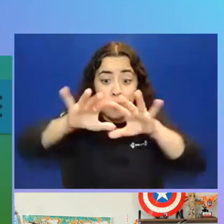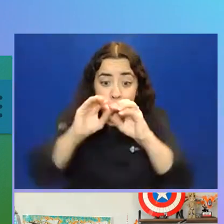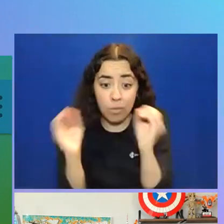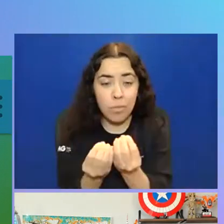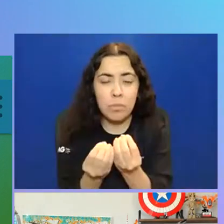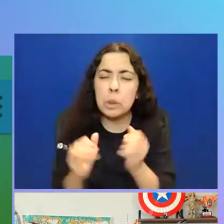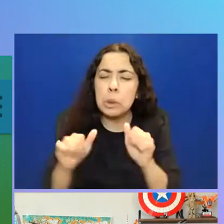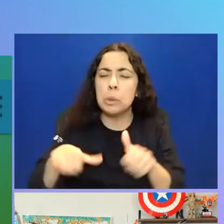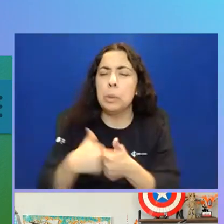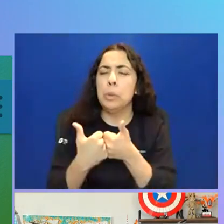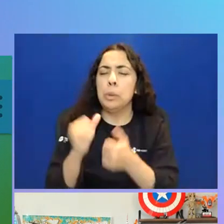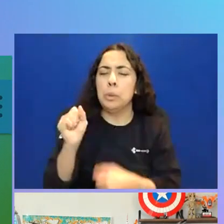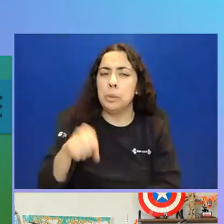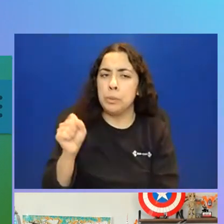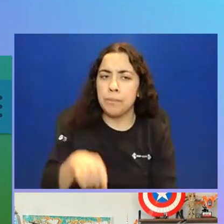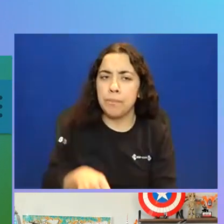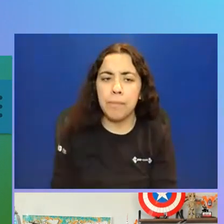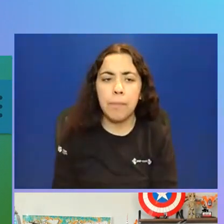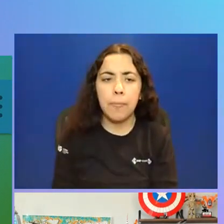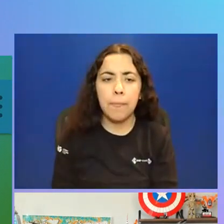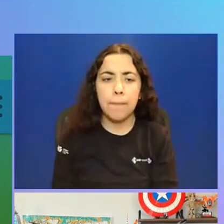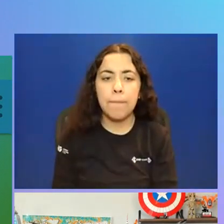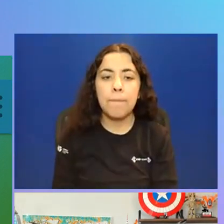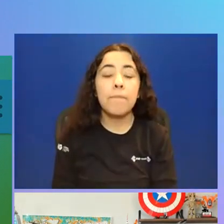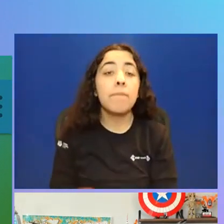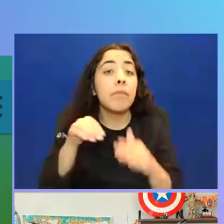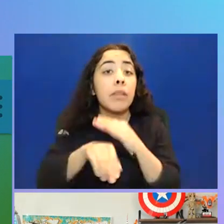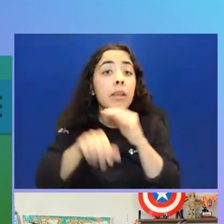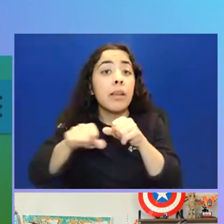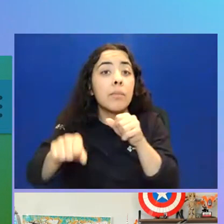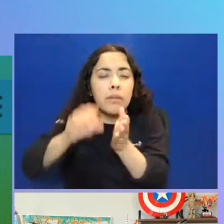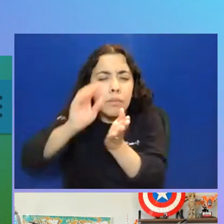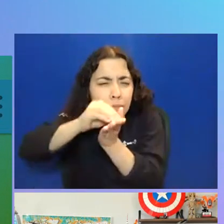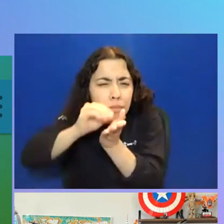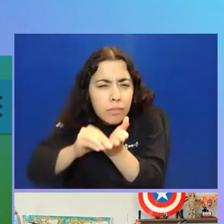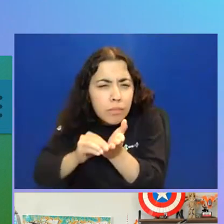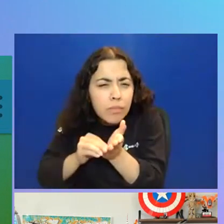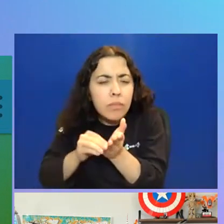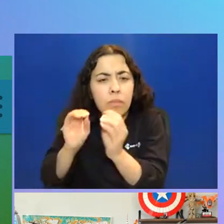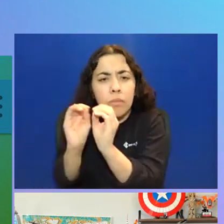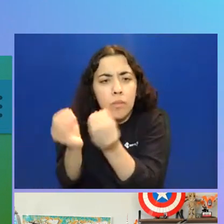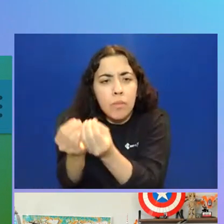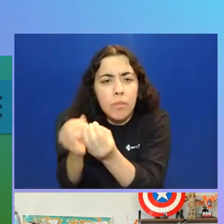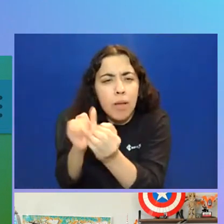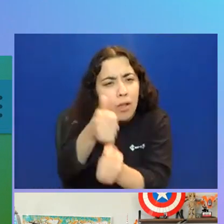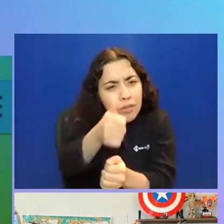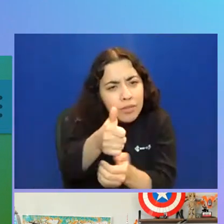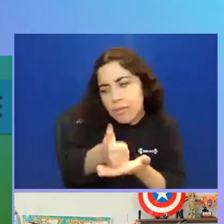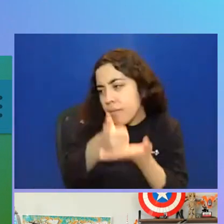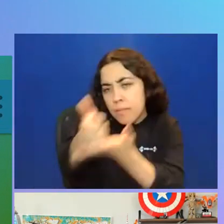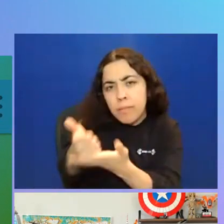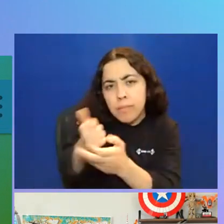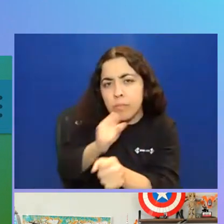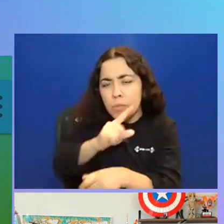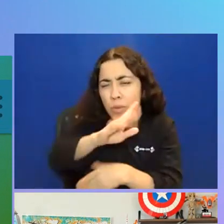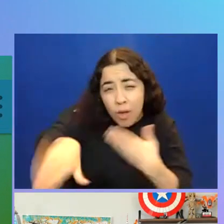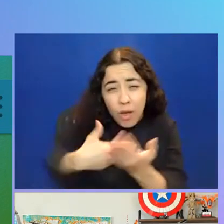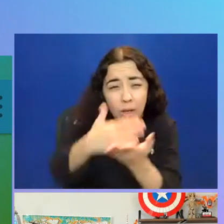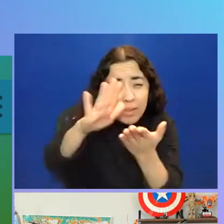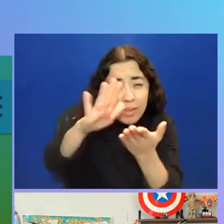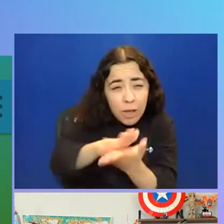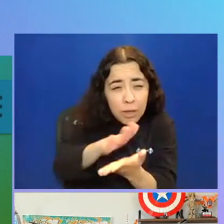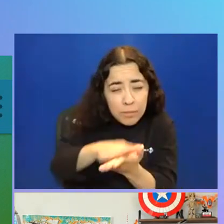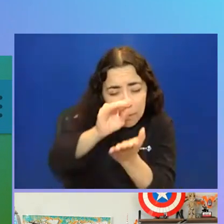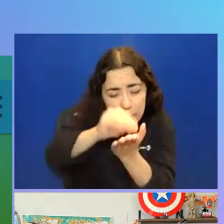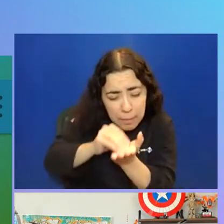And then document accessibility, right? How do you help your organization make sure that all the documents out there, right, whether